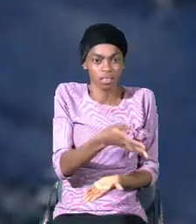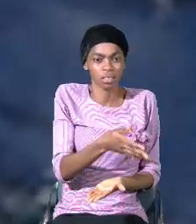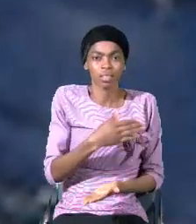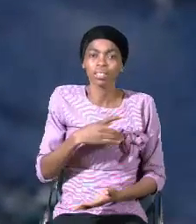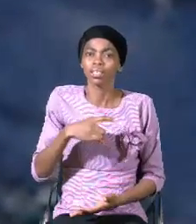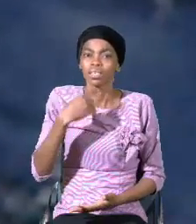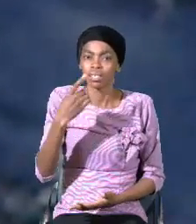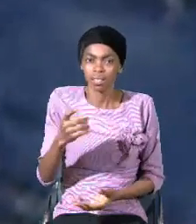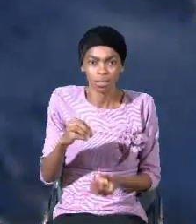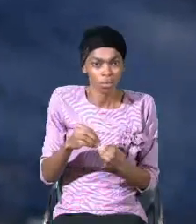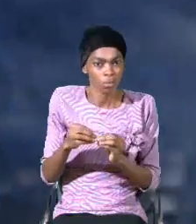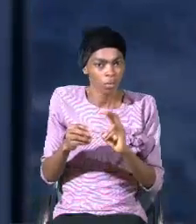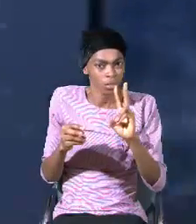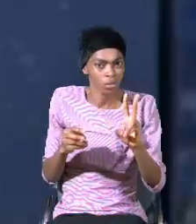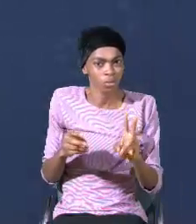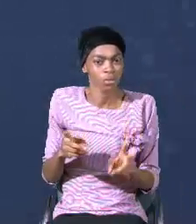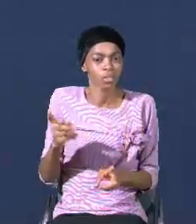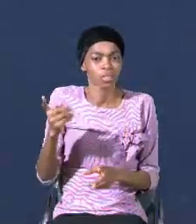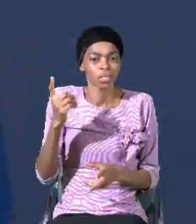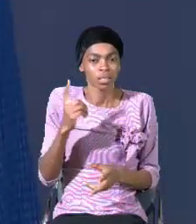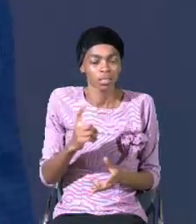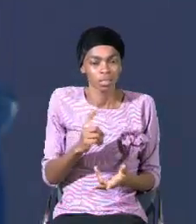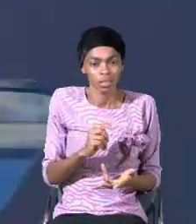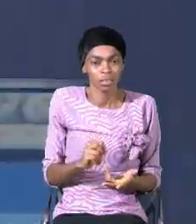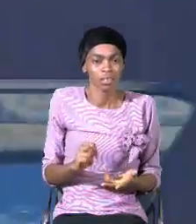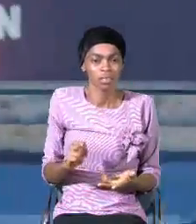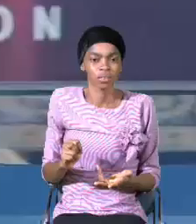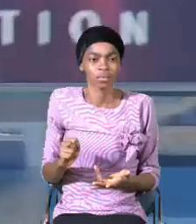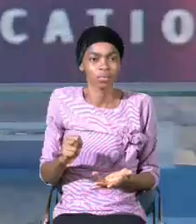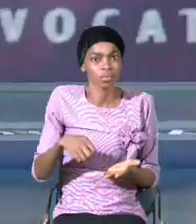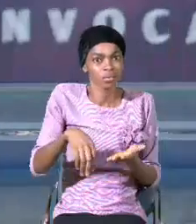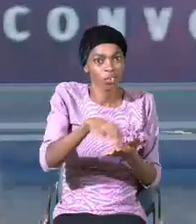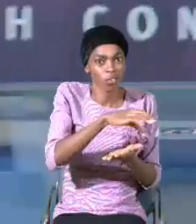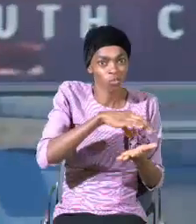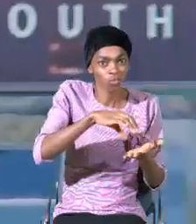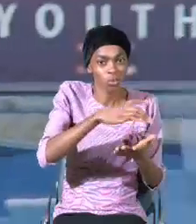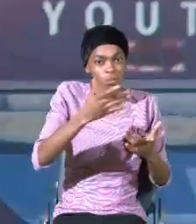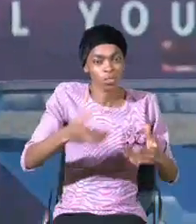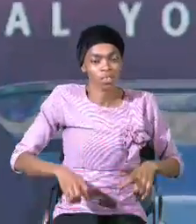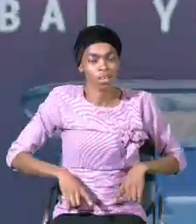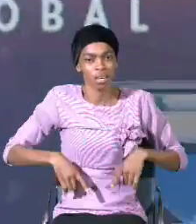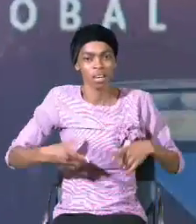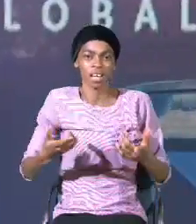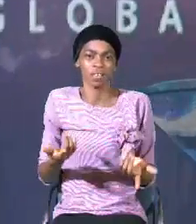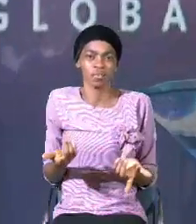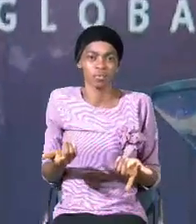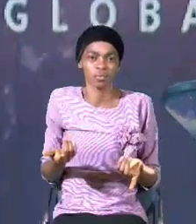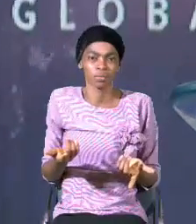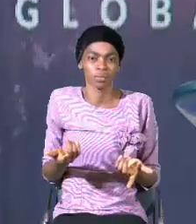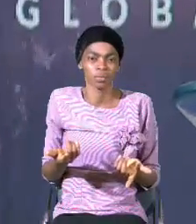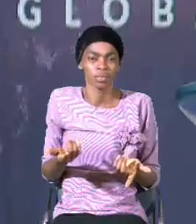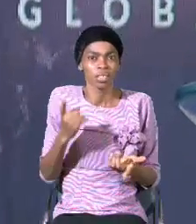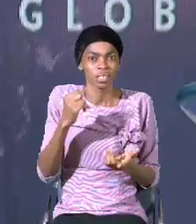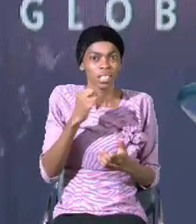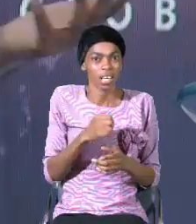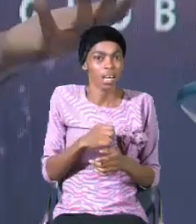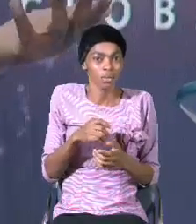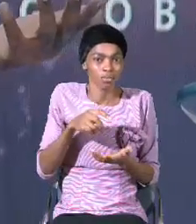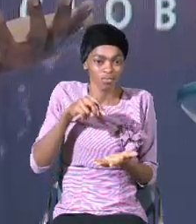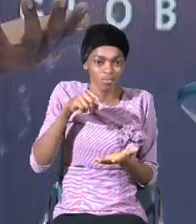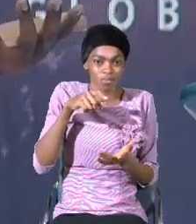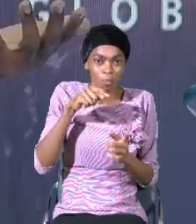number two, the pinned down life, just perched, pinched down. And there's